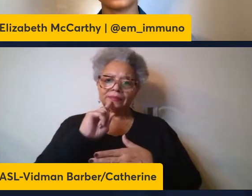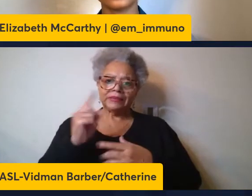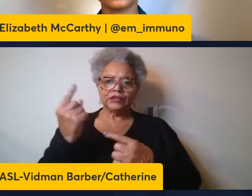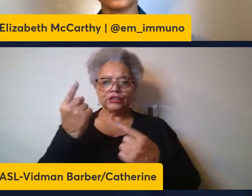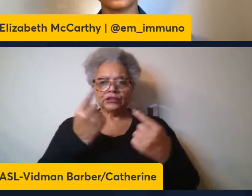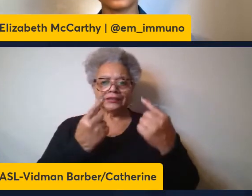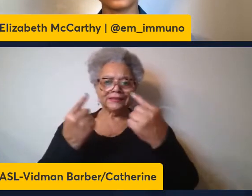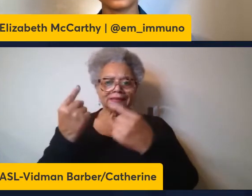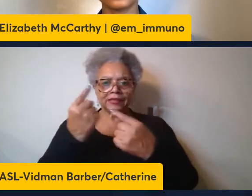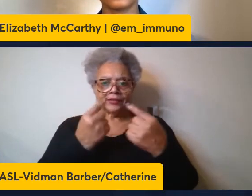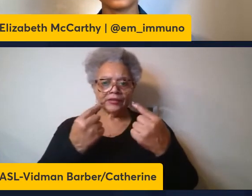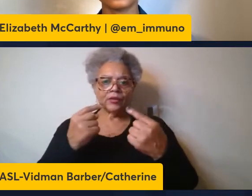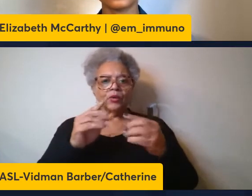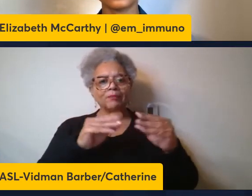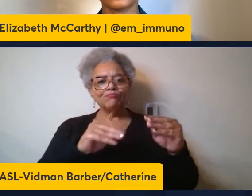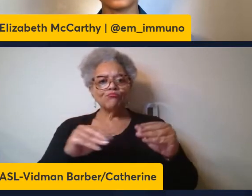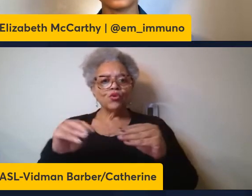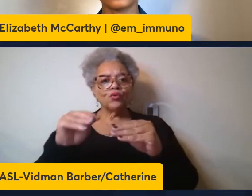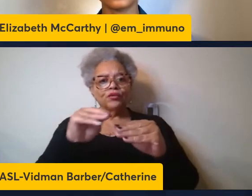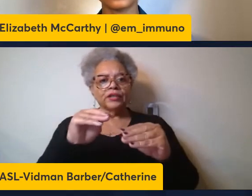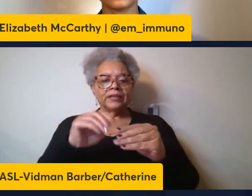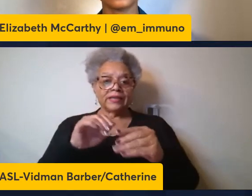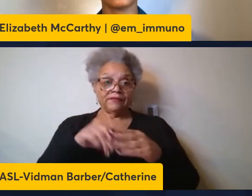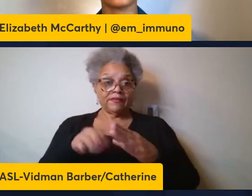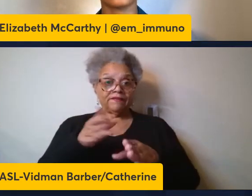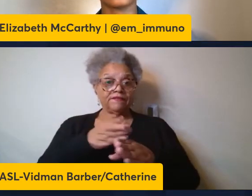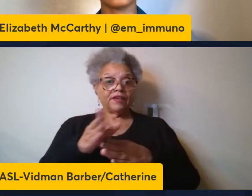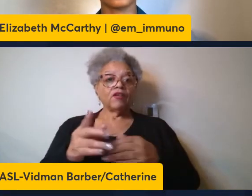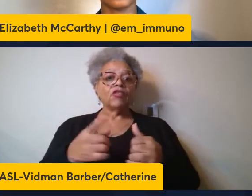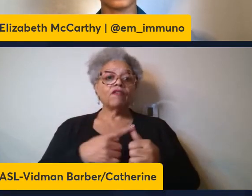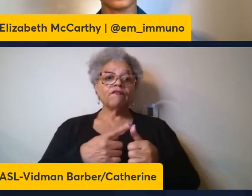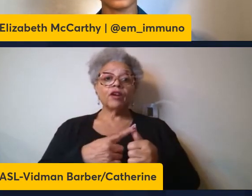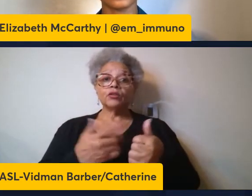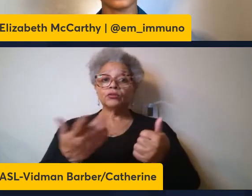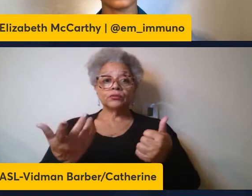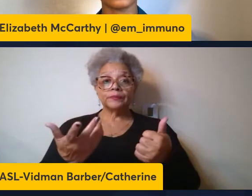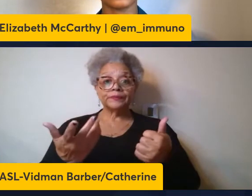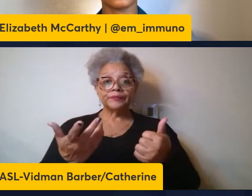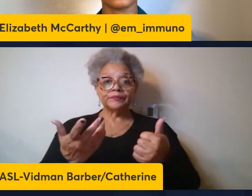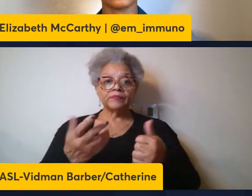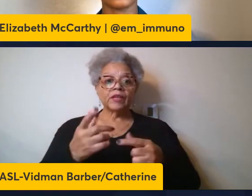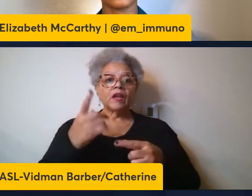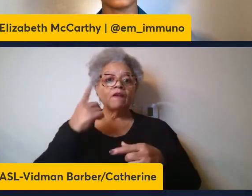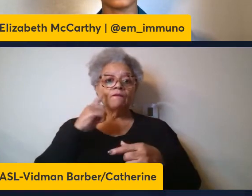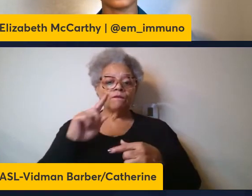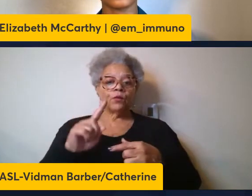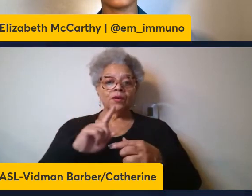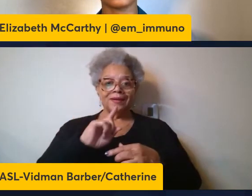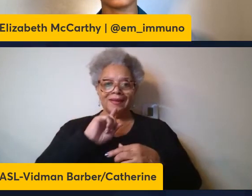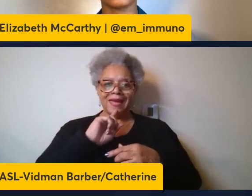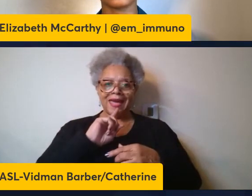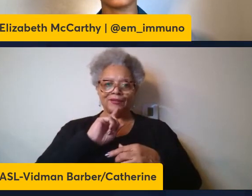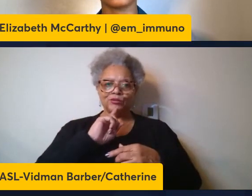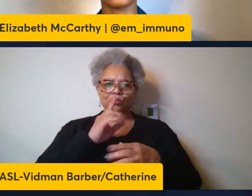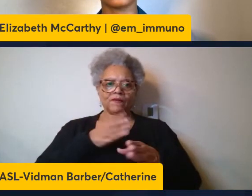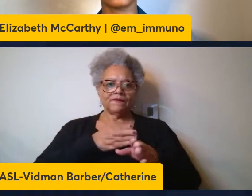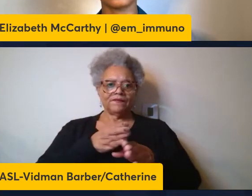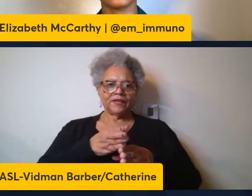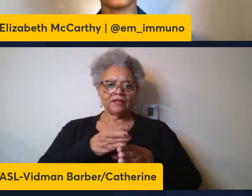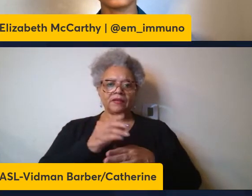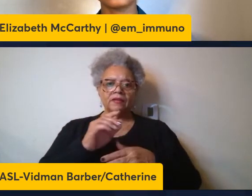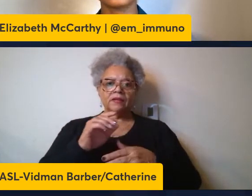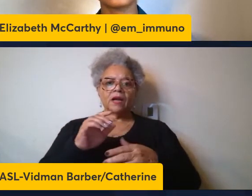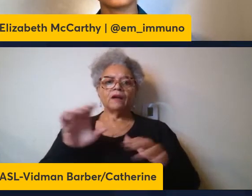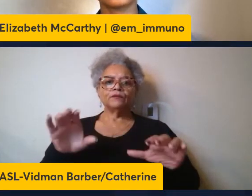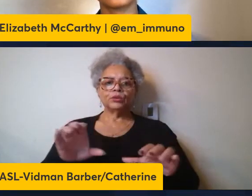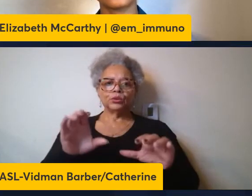when moving into that field. And so the first one is like for the actual field of